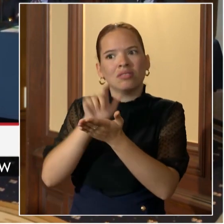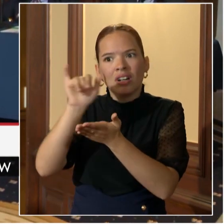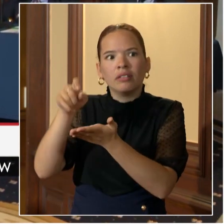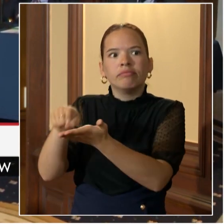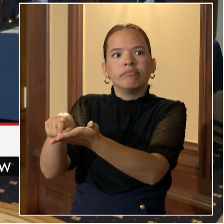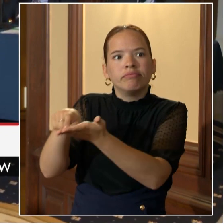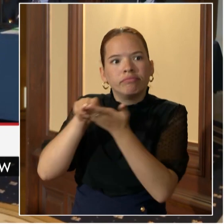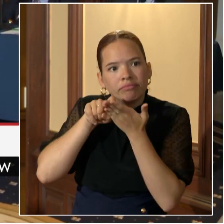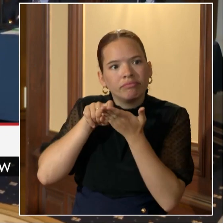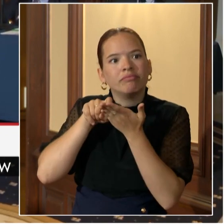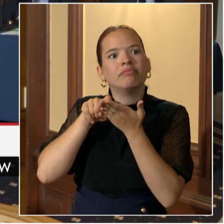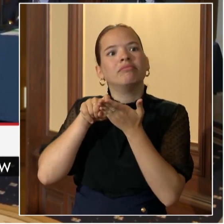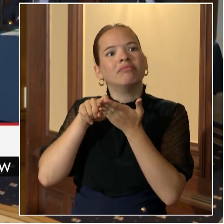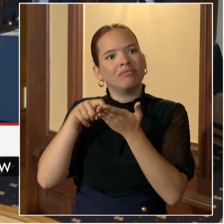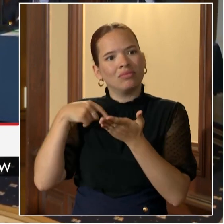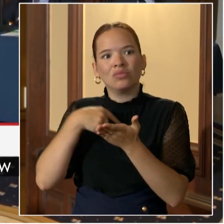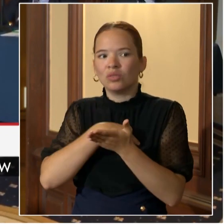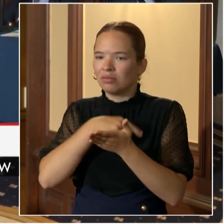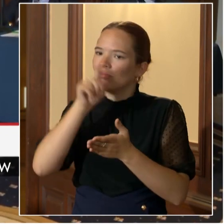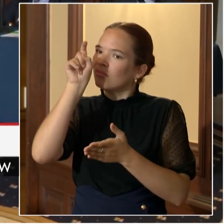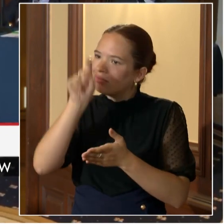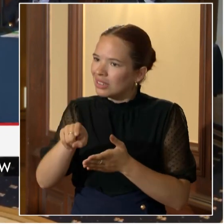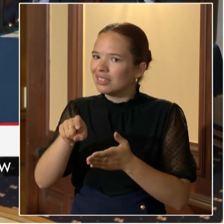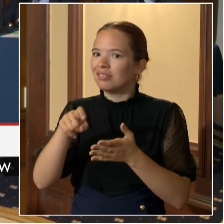it invites,